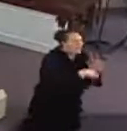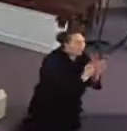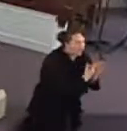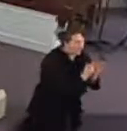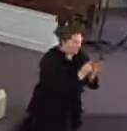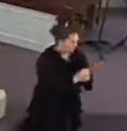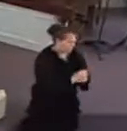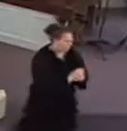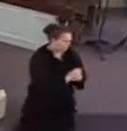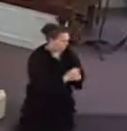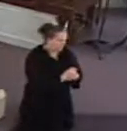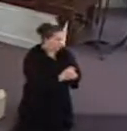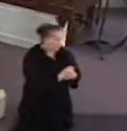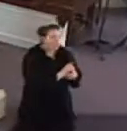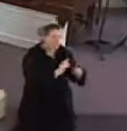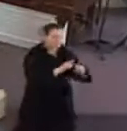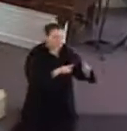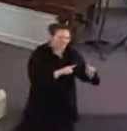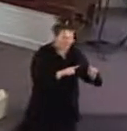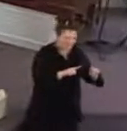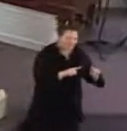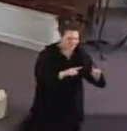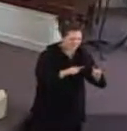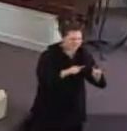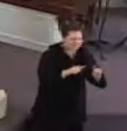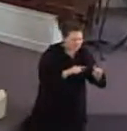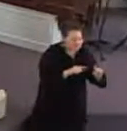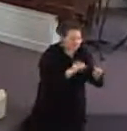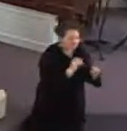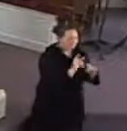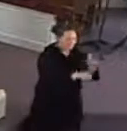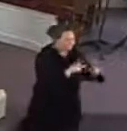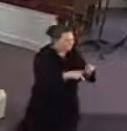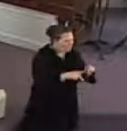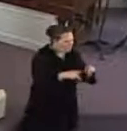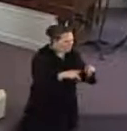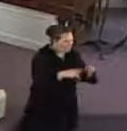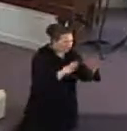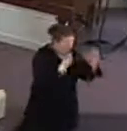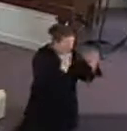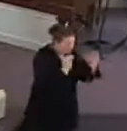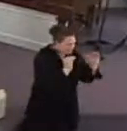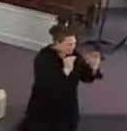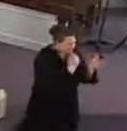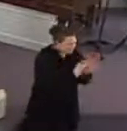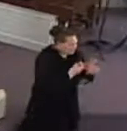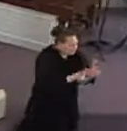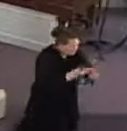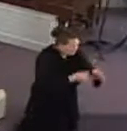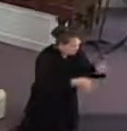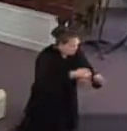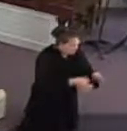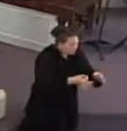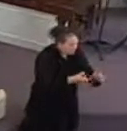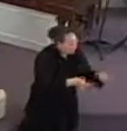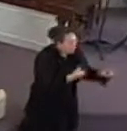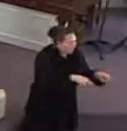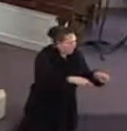We're living in a day where people expect something, you know, just really fast. And it even in terms of justice when it's somebody